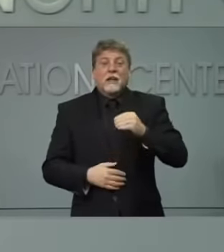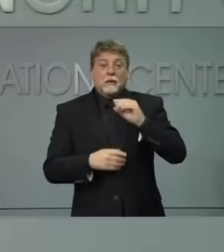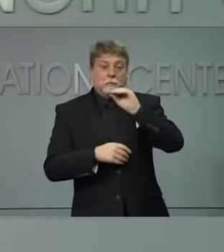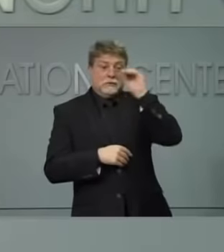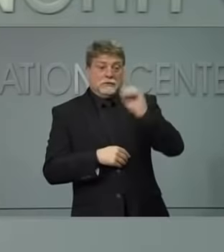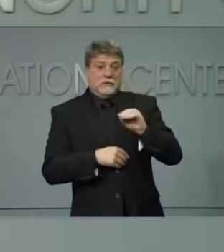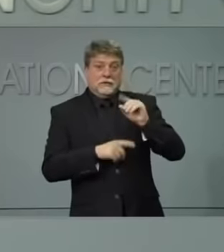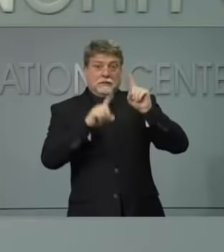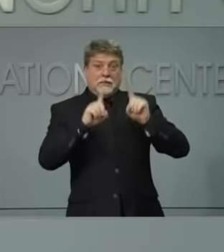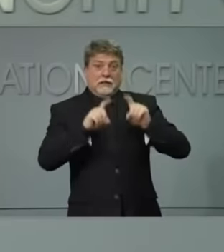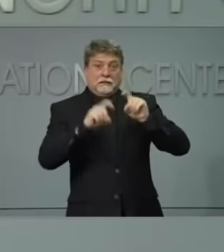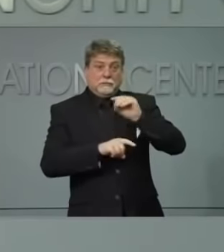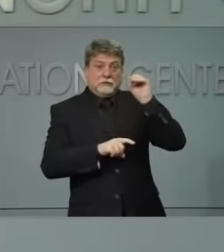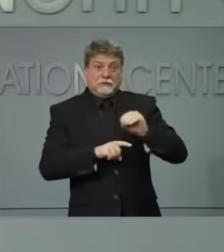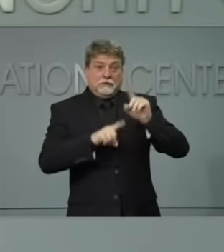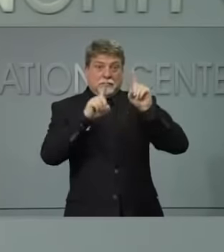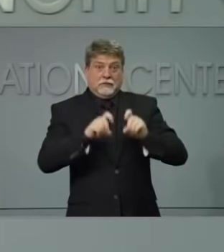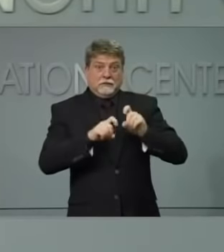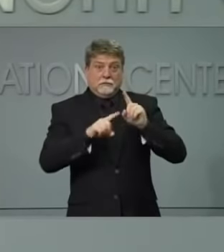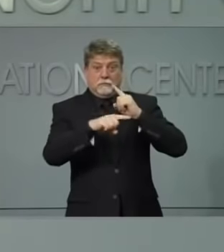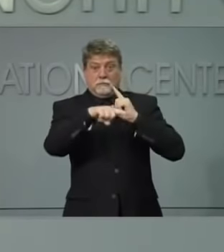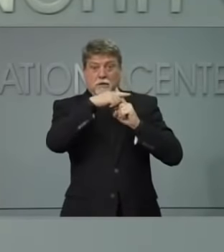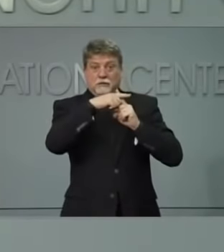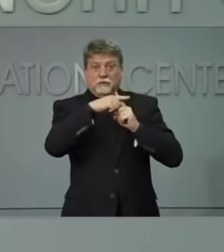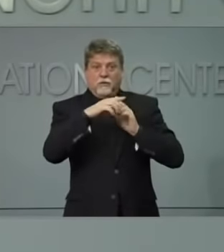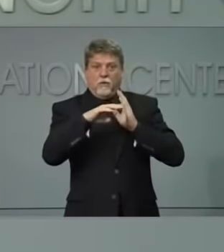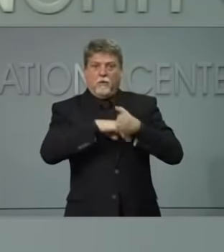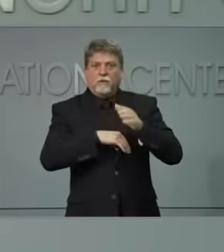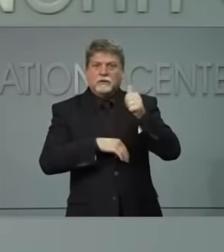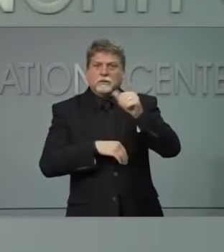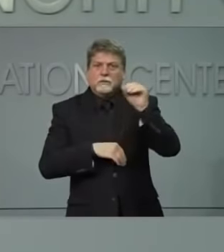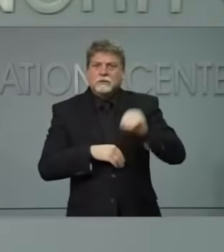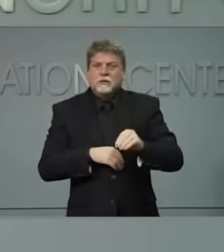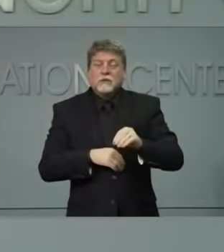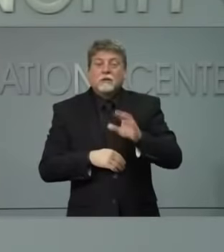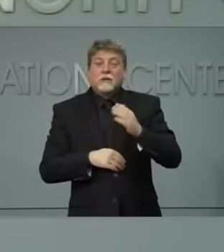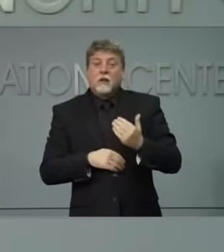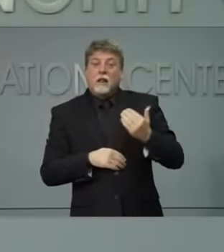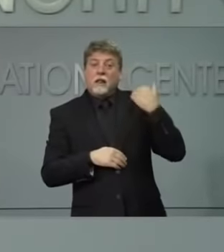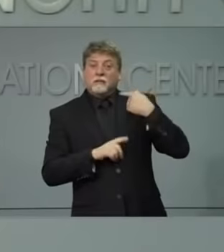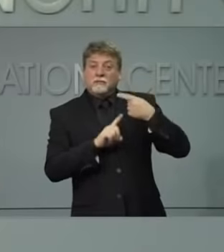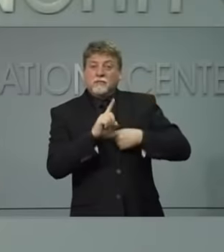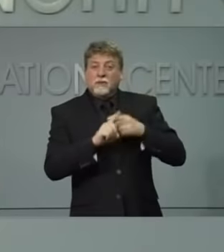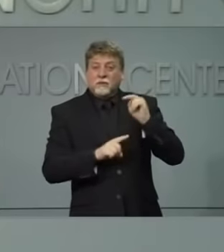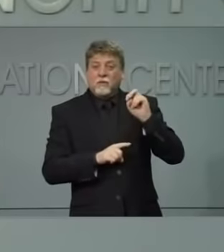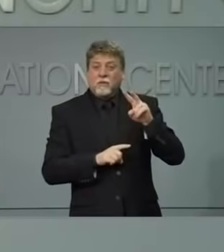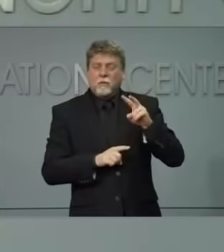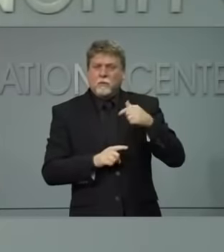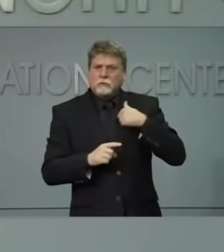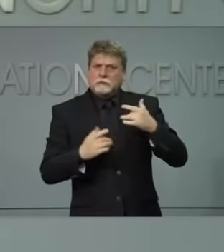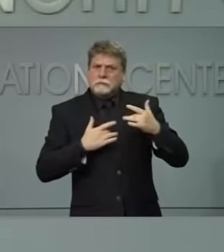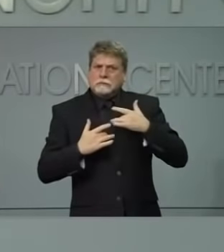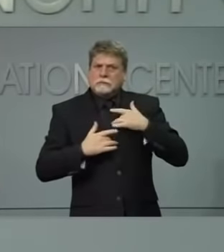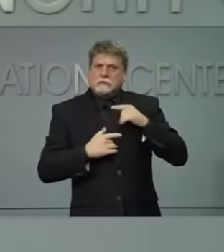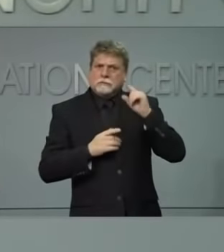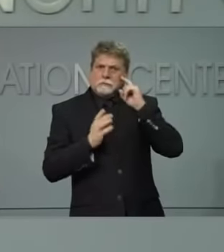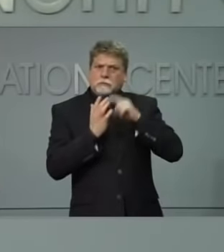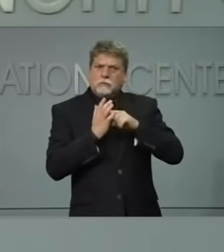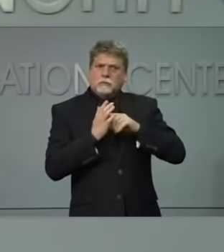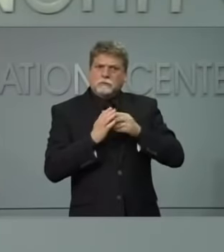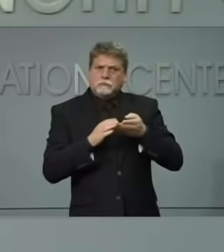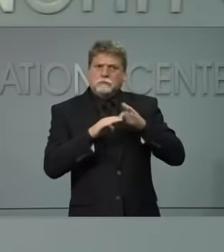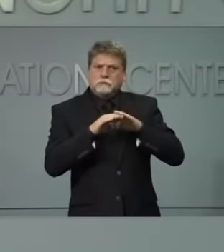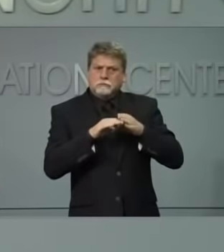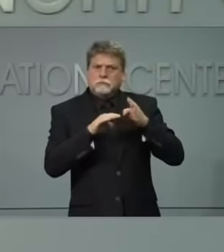has increased to more than 10%. A month ago, we were deeply concerned to see daily case counts go above